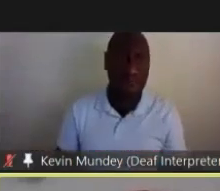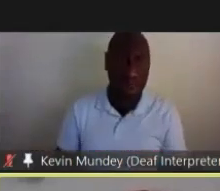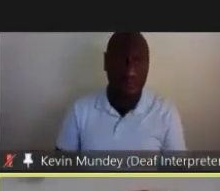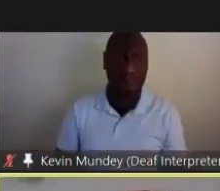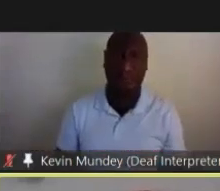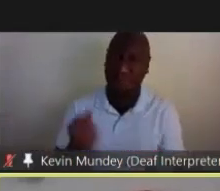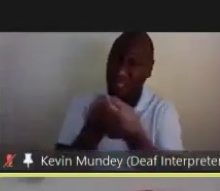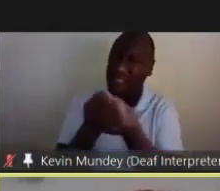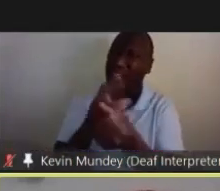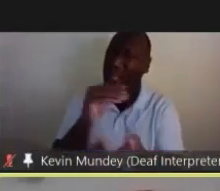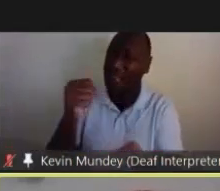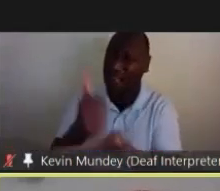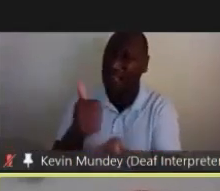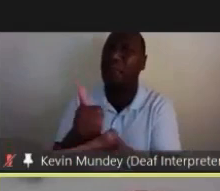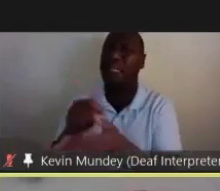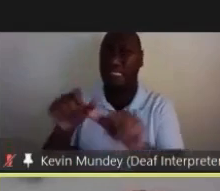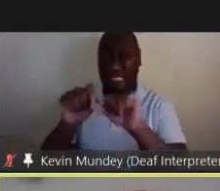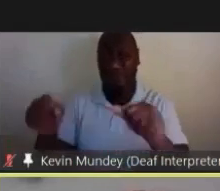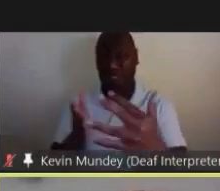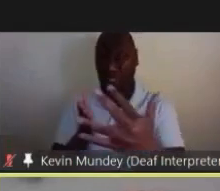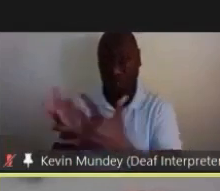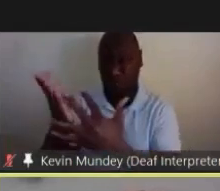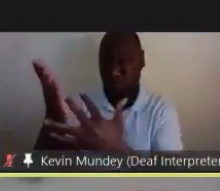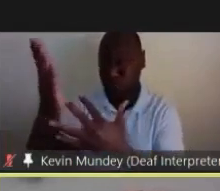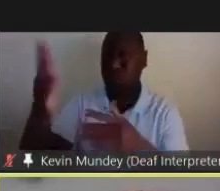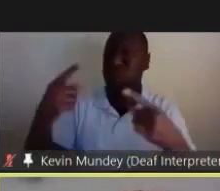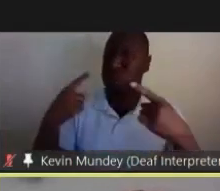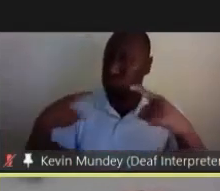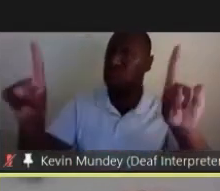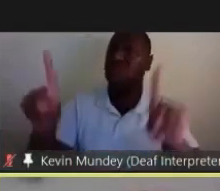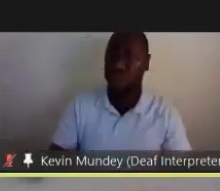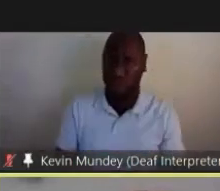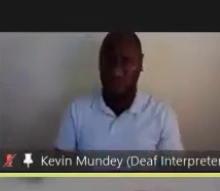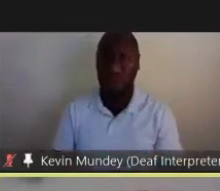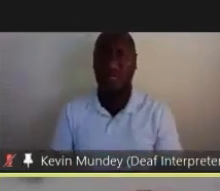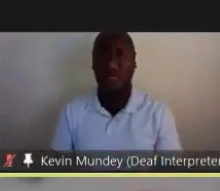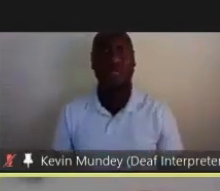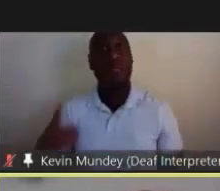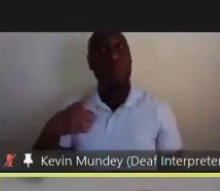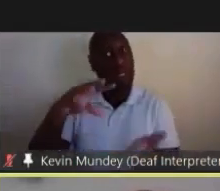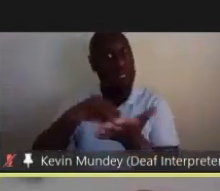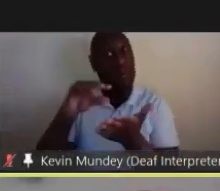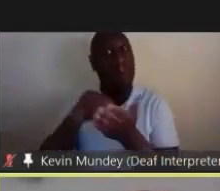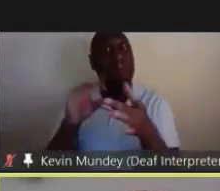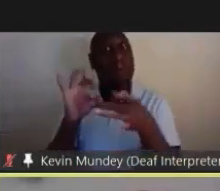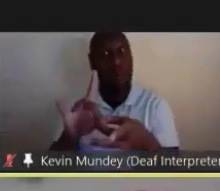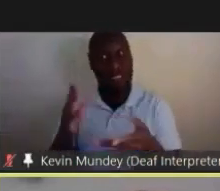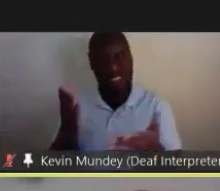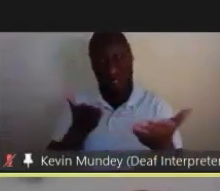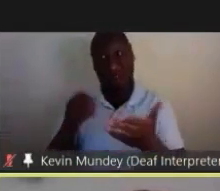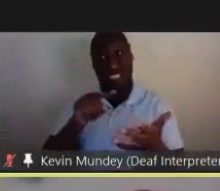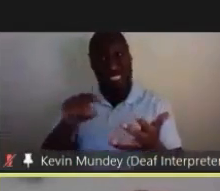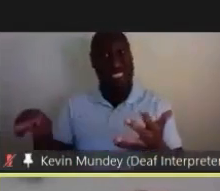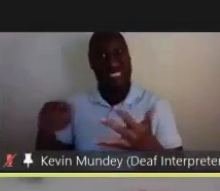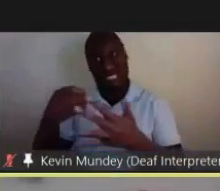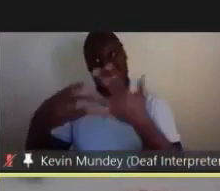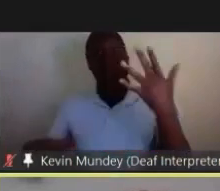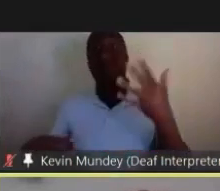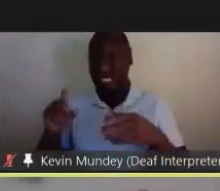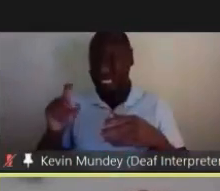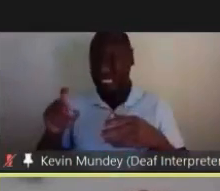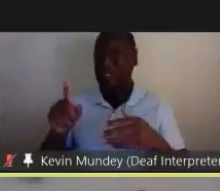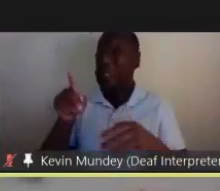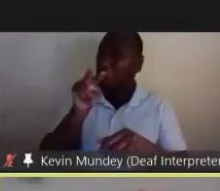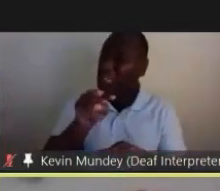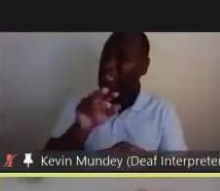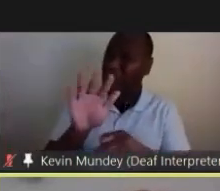with systems navigation. You will learn more about what services they provide throughout the course of this video.